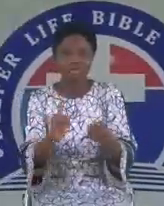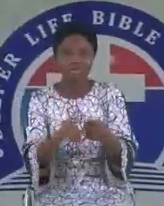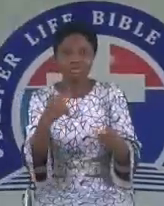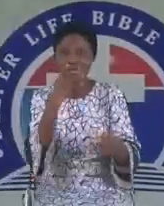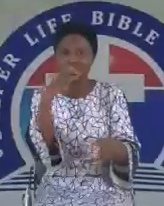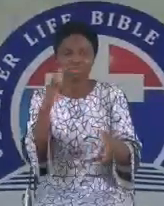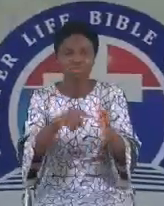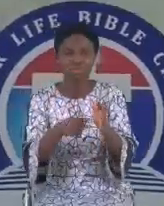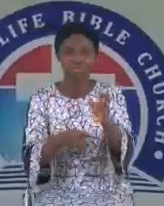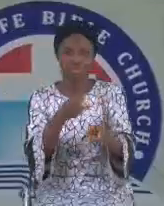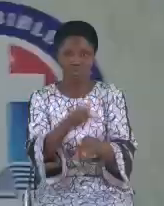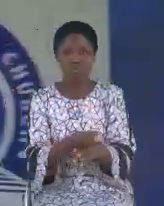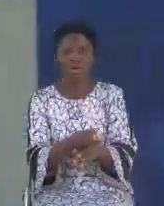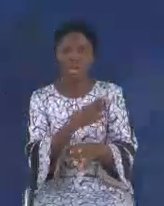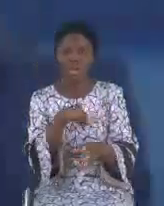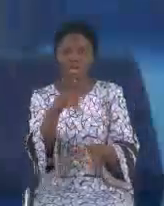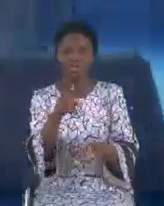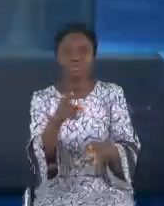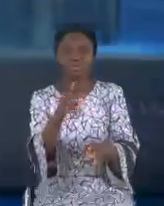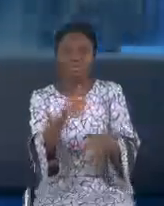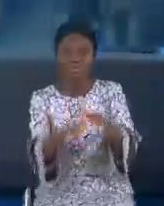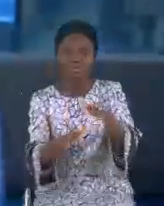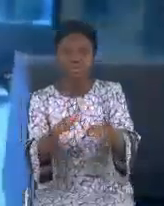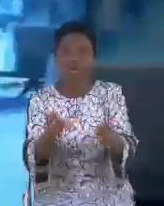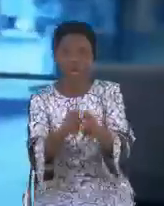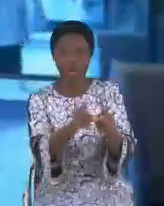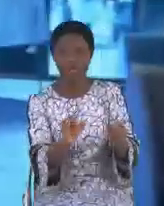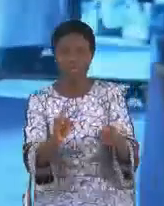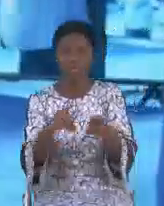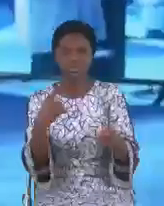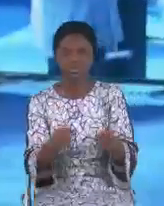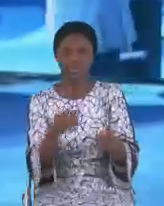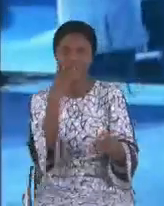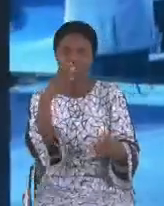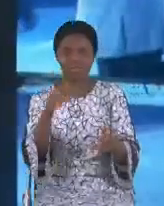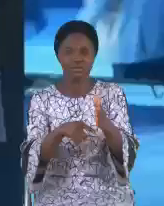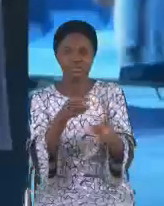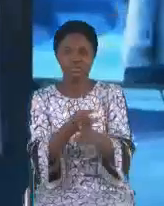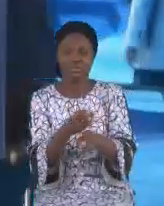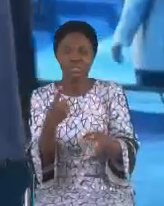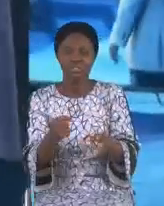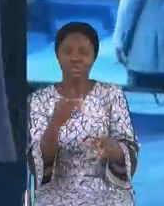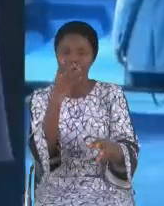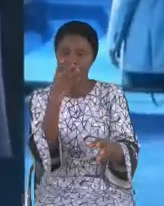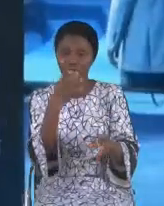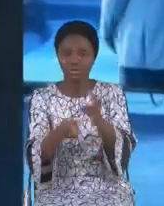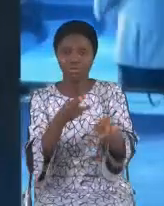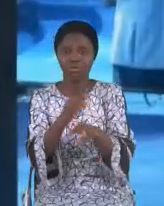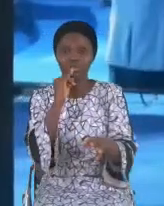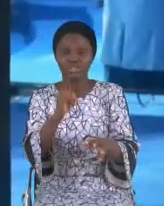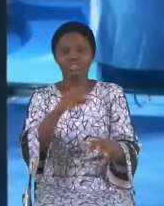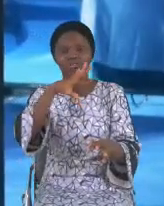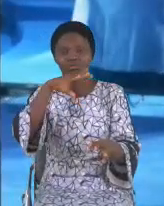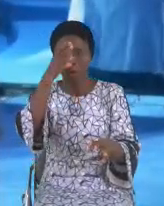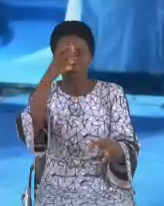walk according to the course of this world. The world is corrupt, and you walk according to the course of this world.